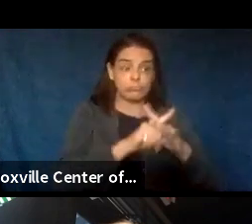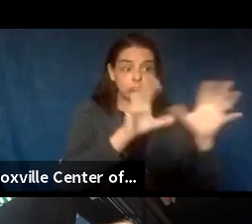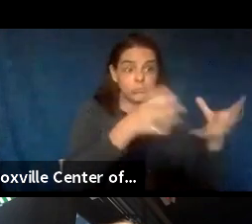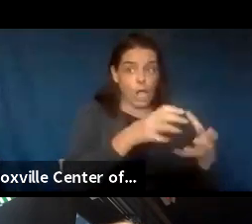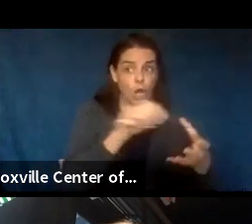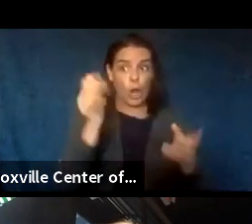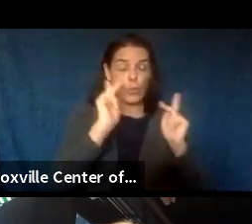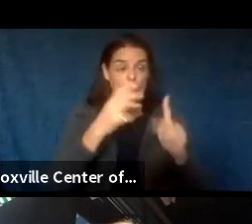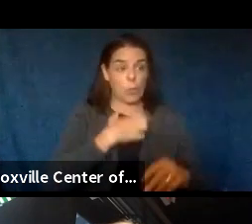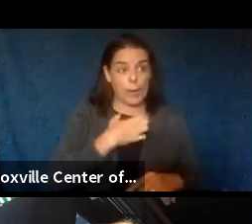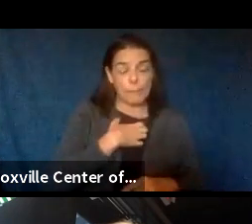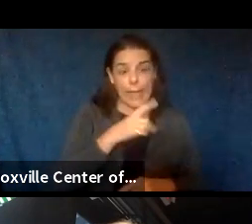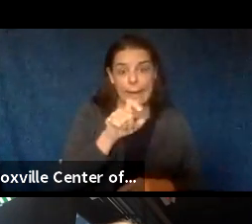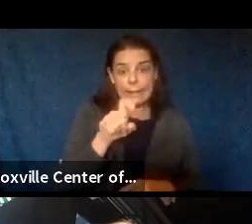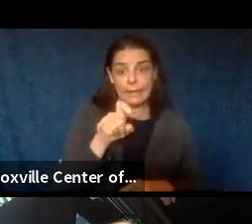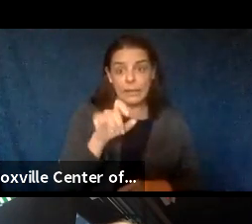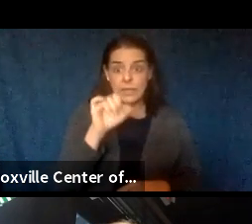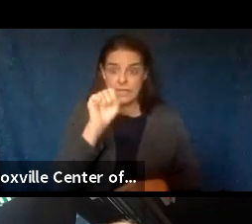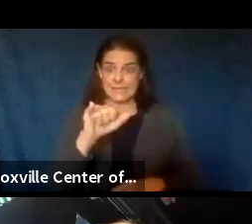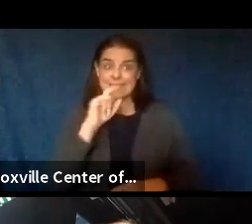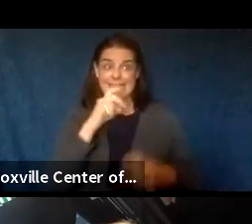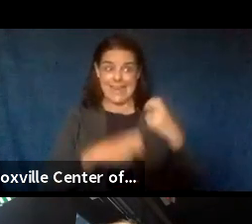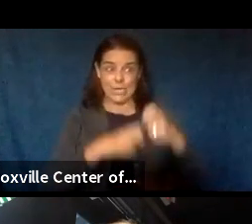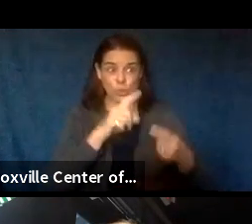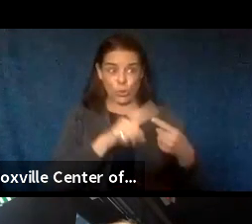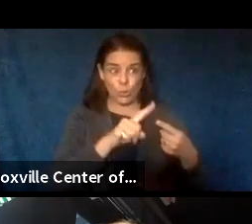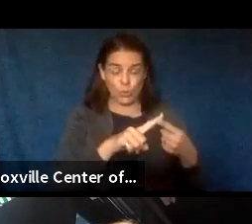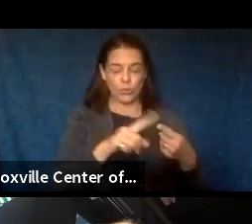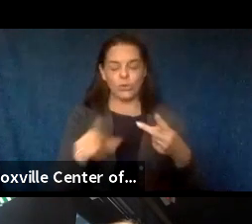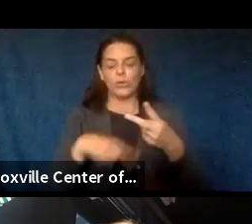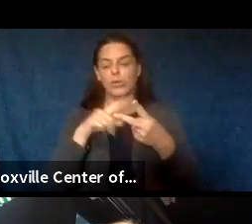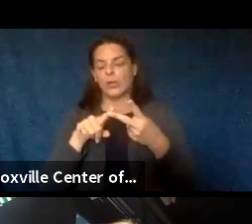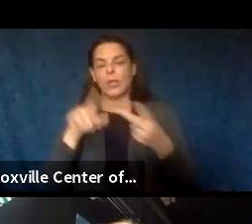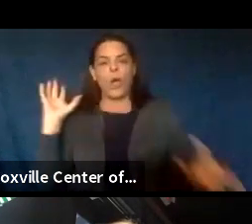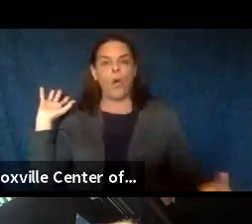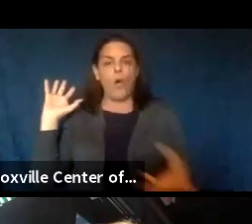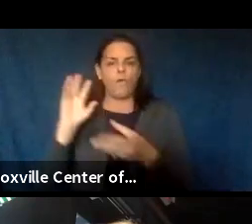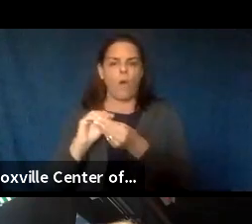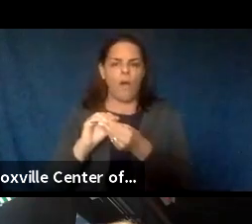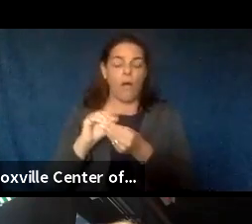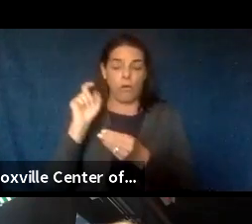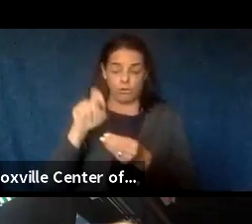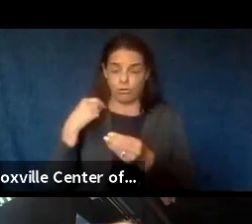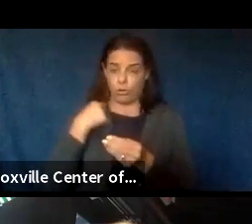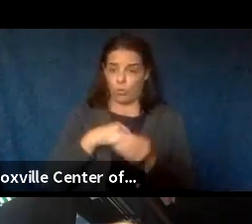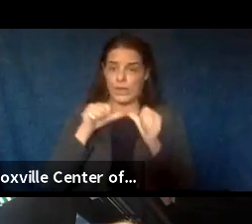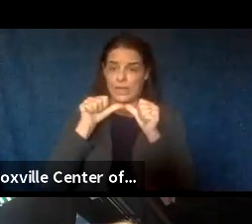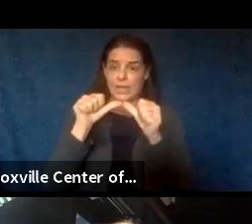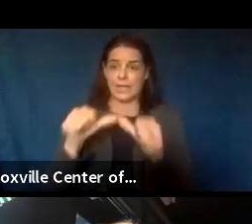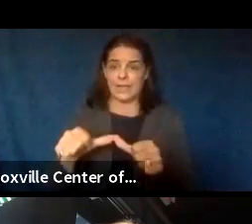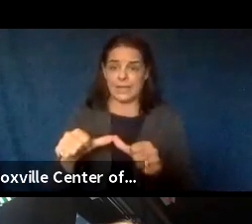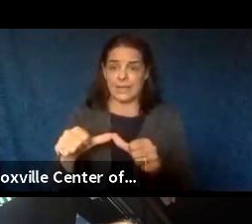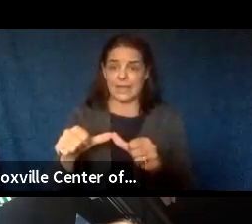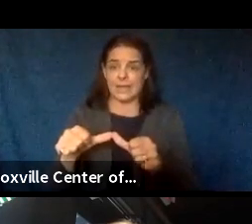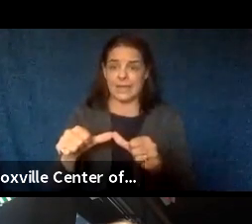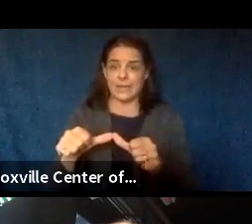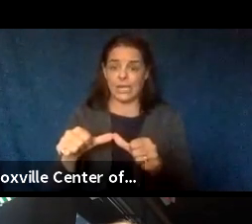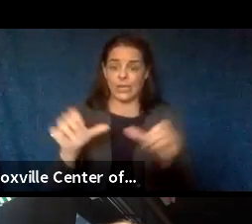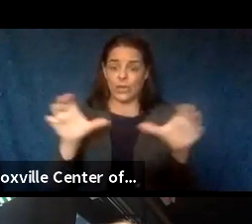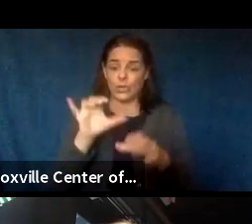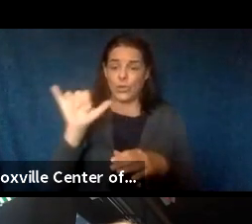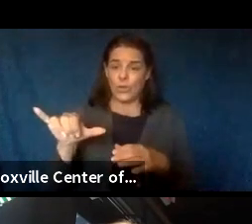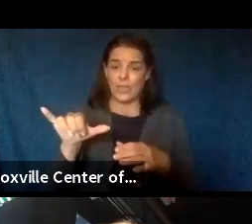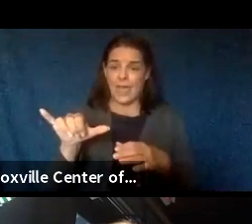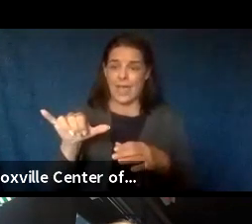people? Is this an issue? And then the other question is, overall, should we continue down this road in this